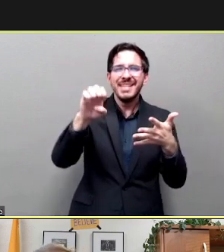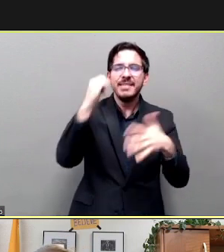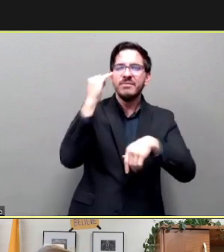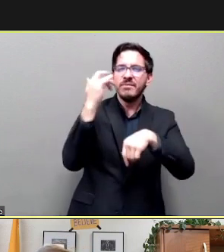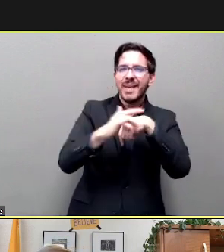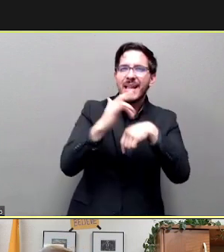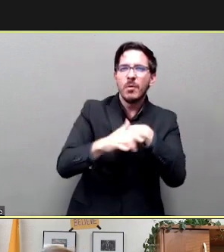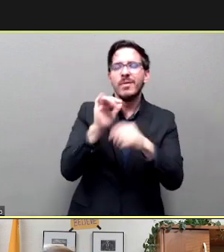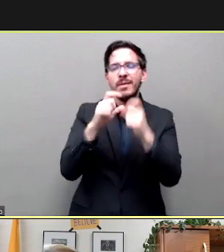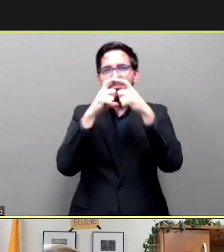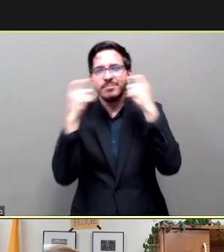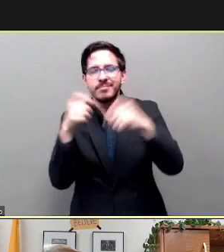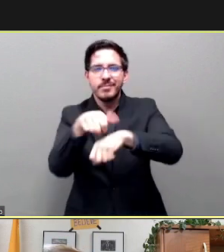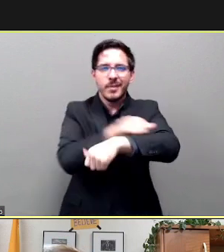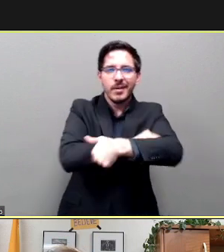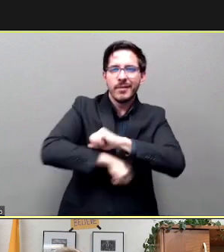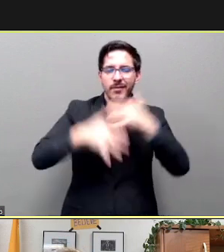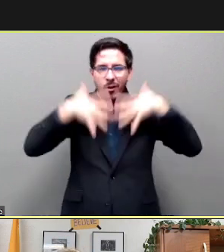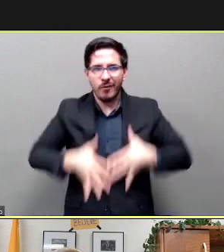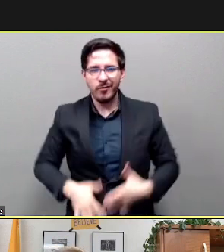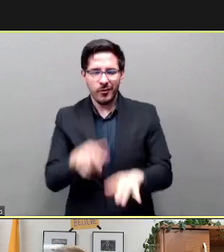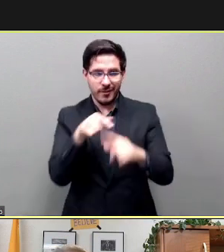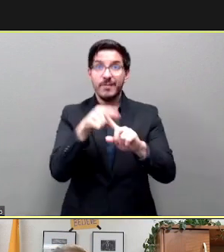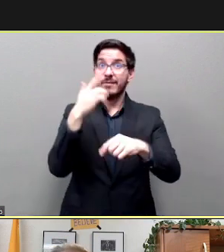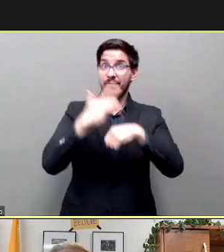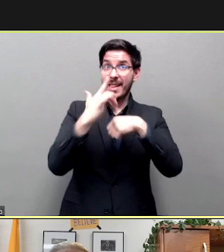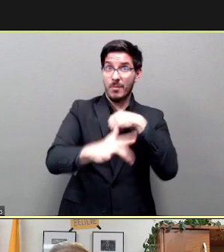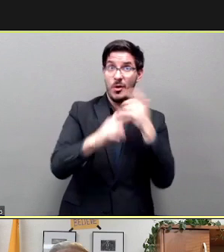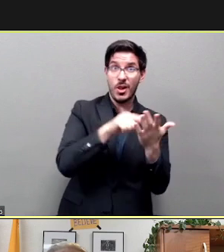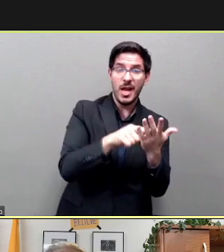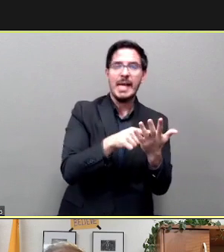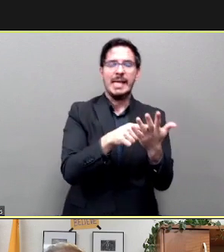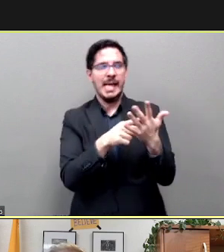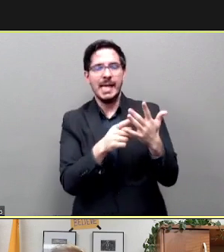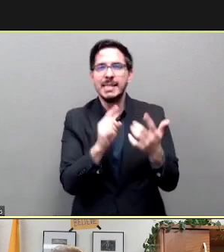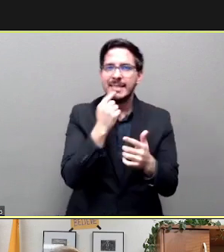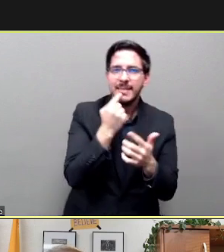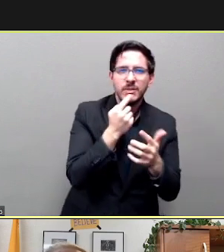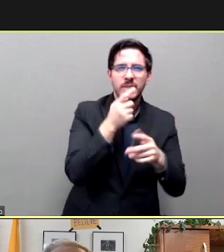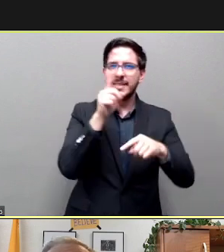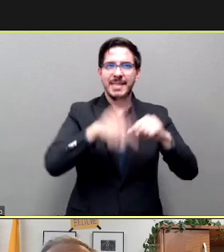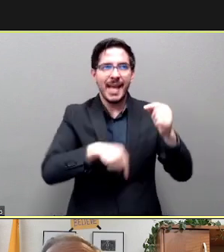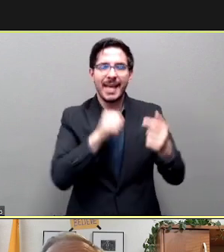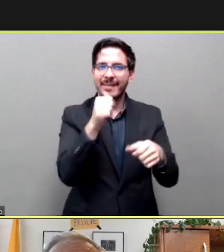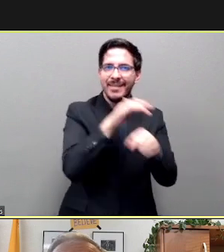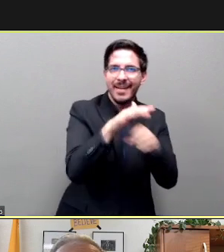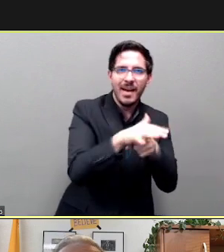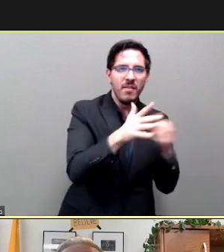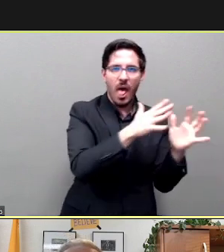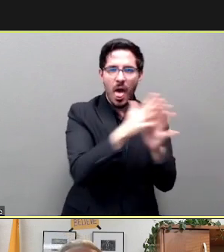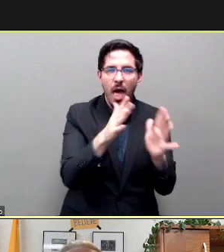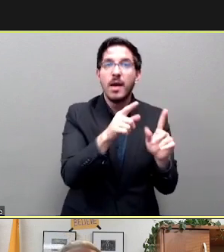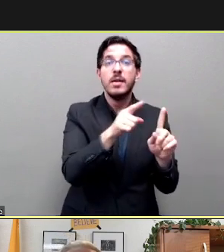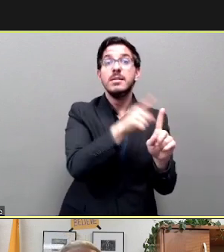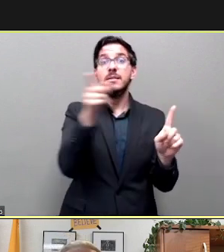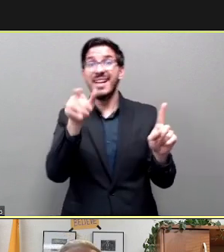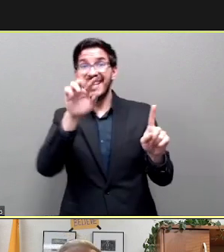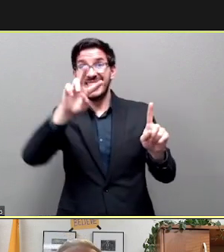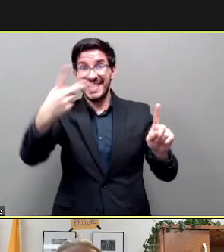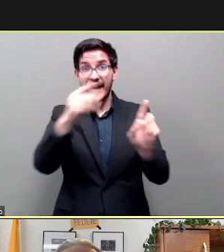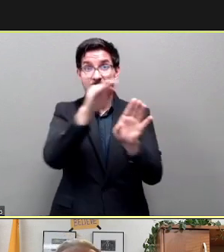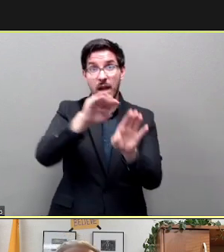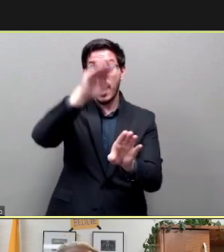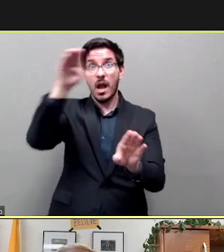steady in April when we had a downturn in cases. Then they stopped scoring, but they recently started scoring over the past couple of weeks. And you